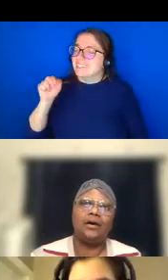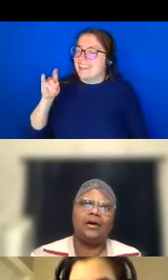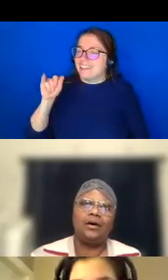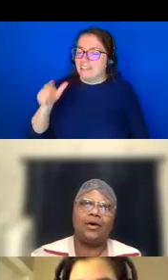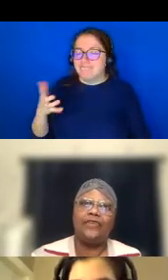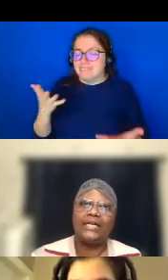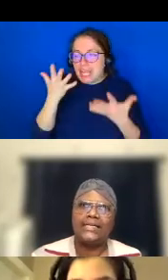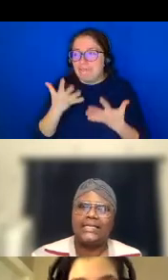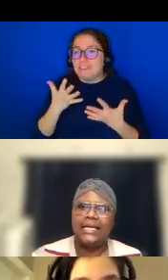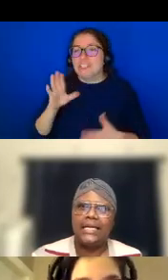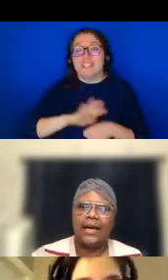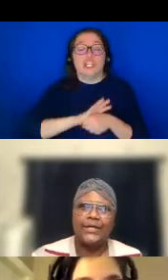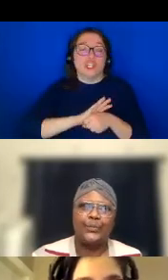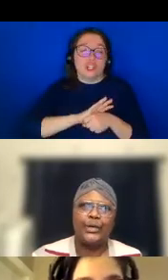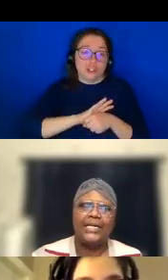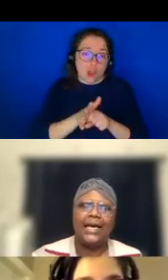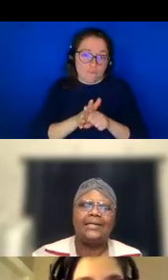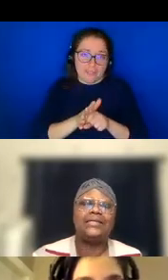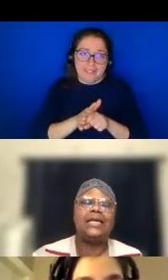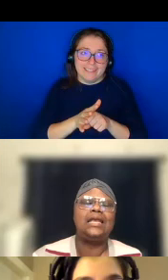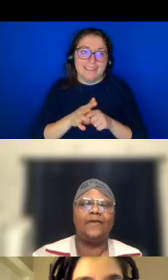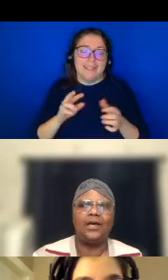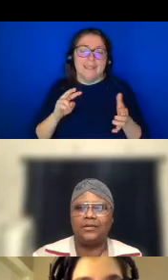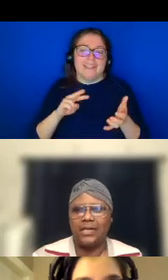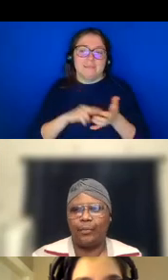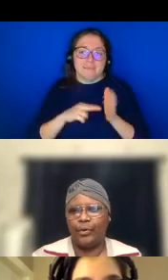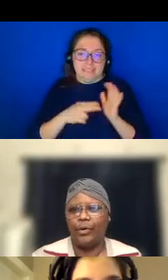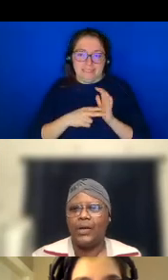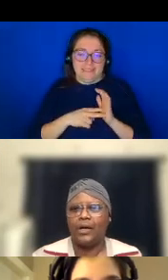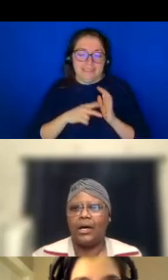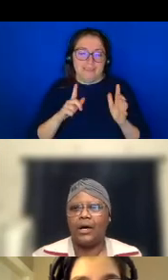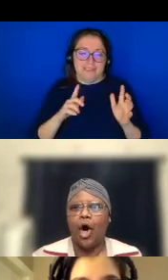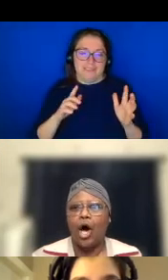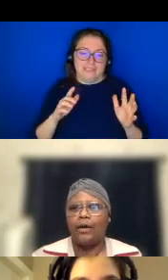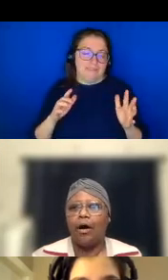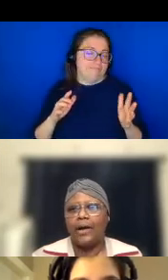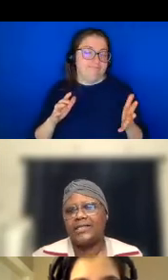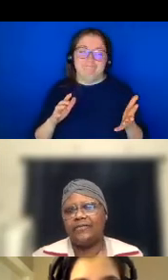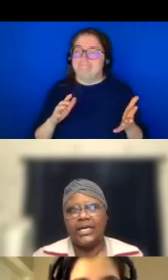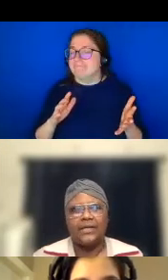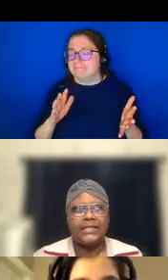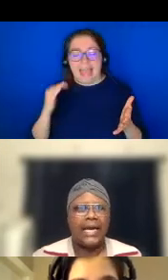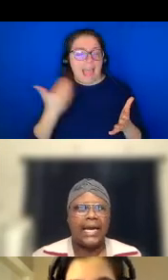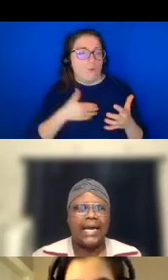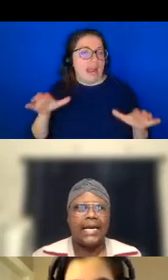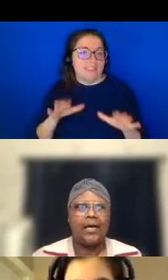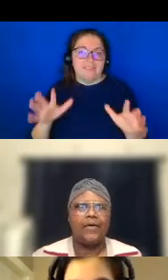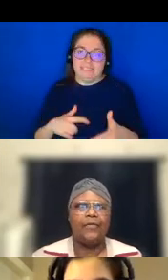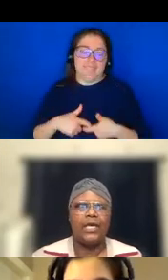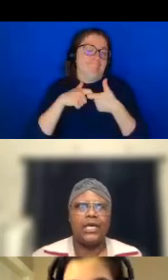unfortunately, COVID-19 has put a significant damper on our activities.